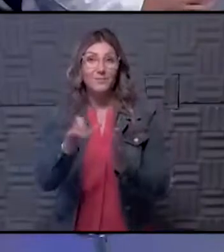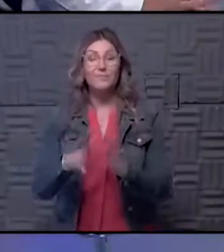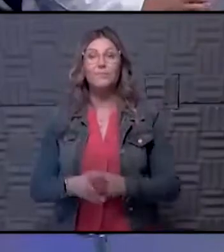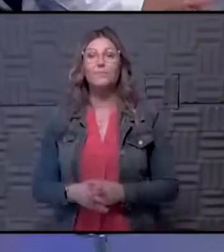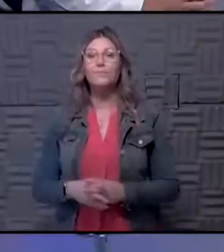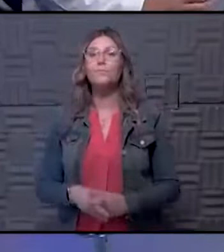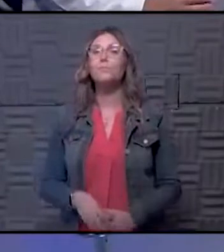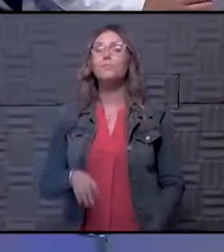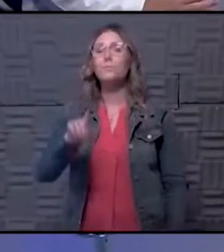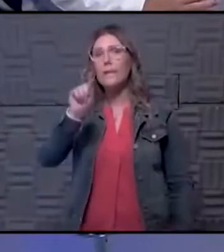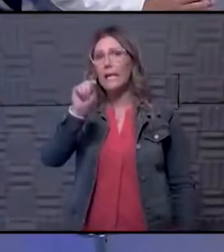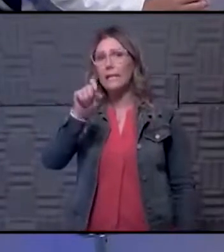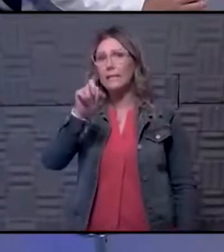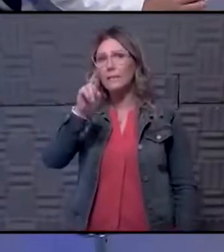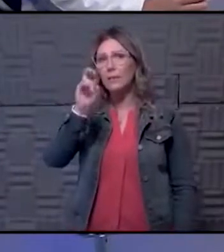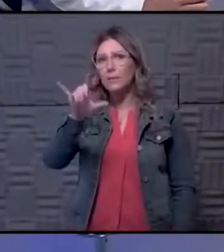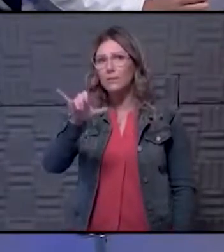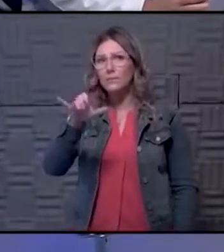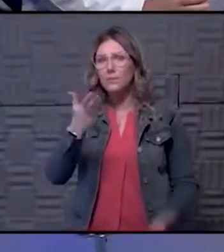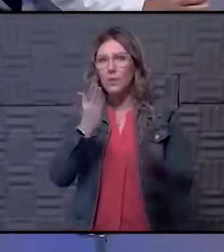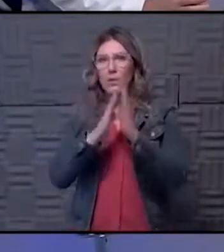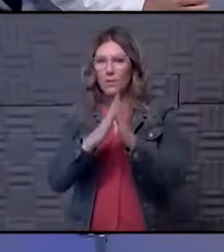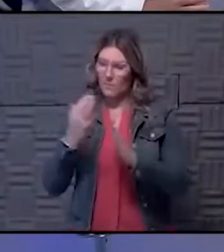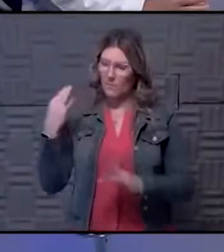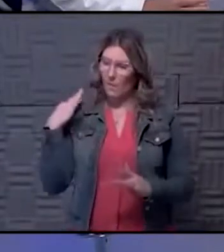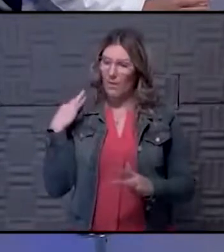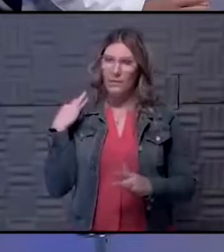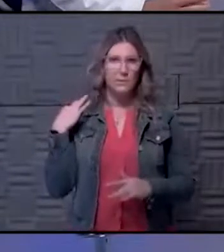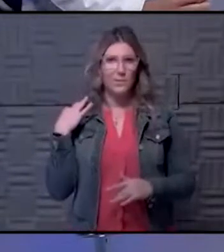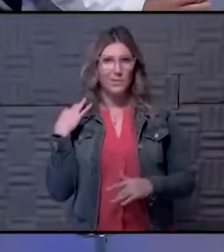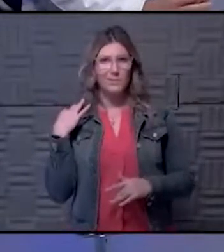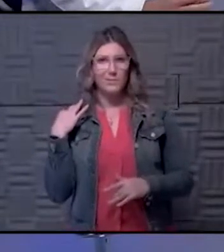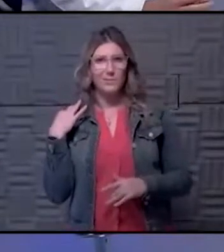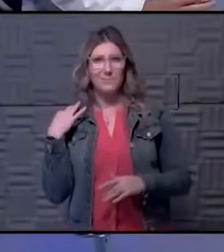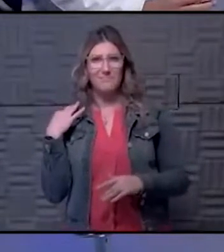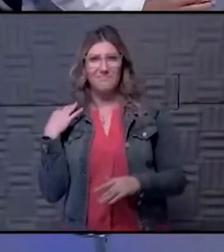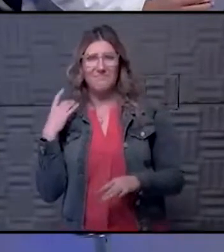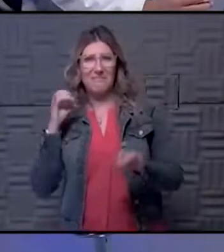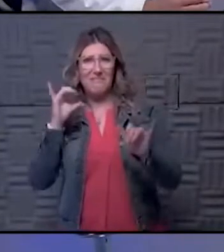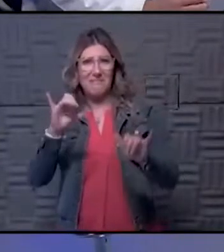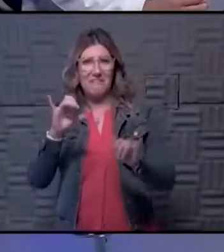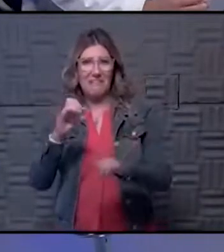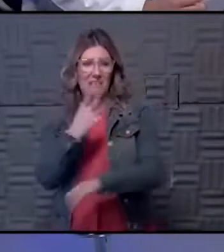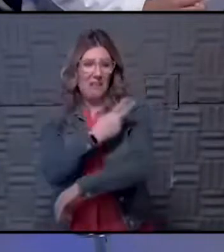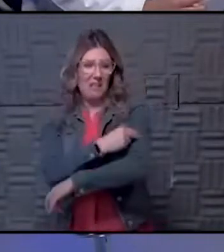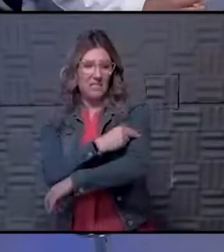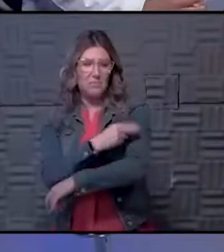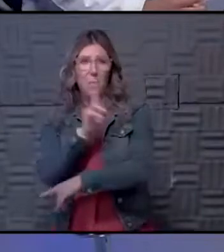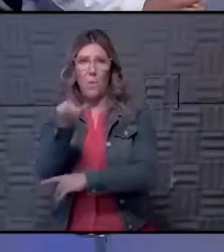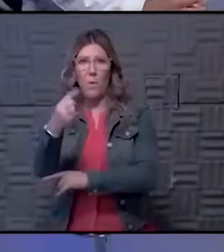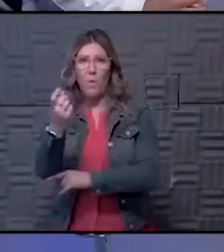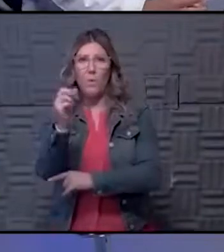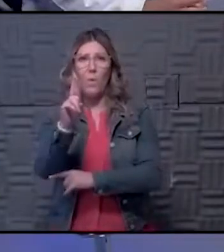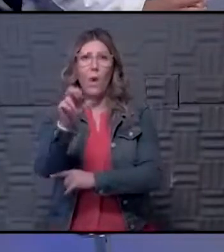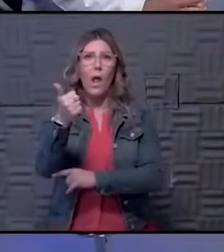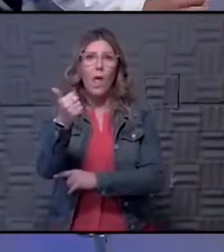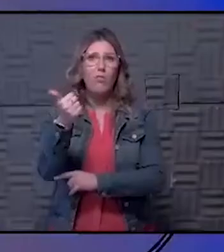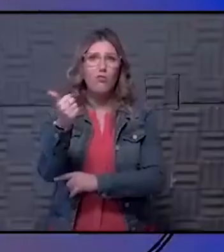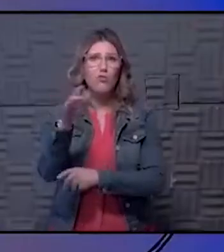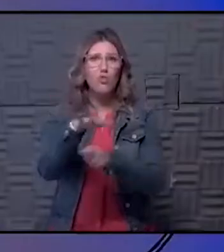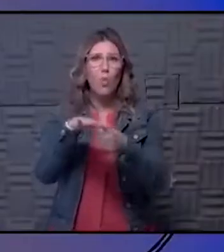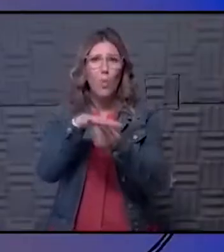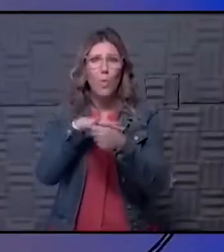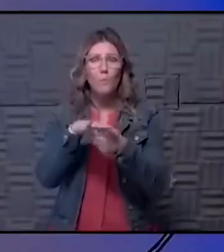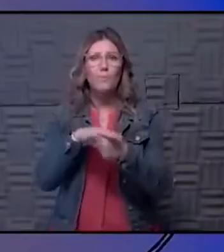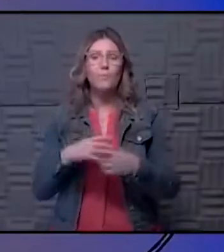Terry's asking, are volunteers just at the hospital, or are there volunteers at other locations? So right